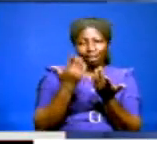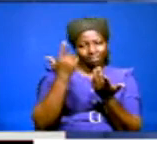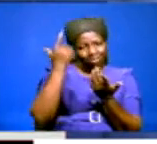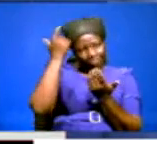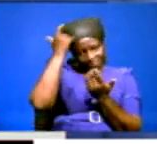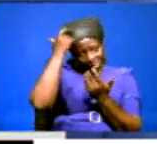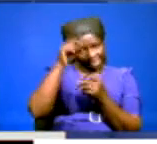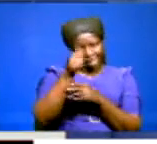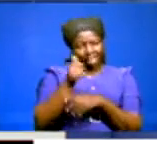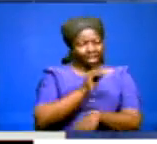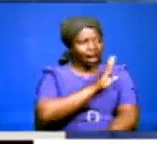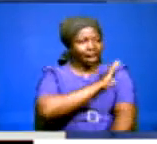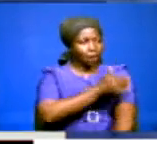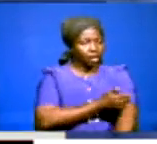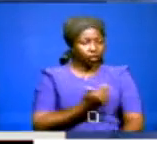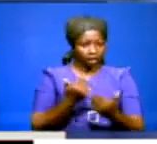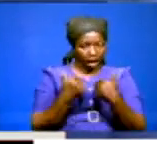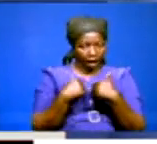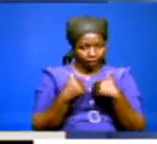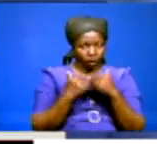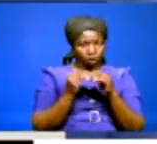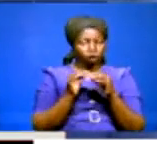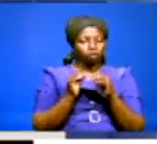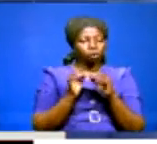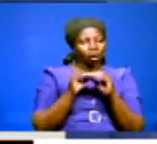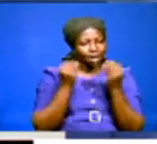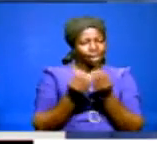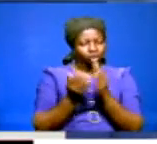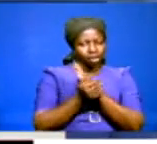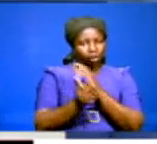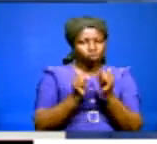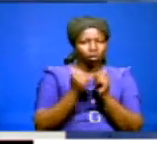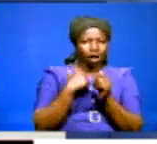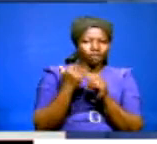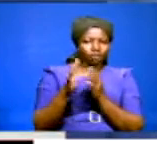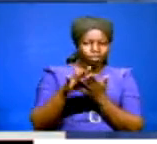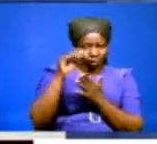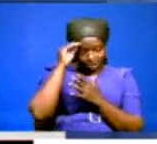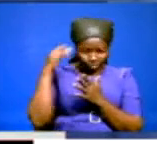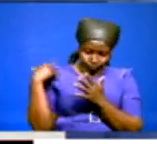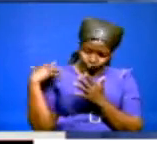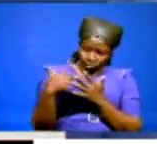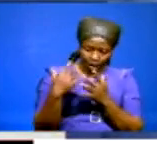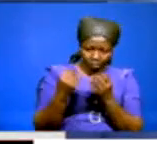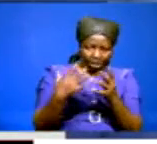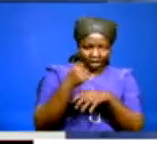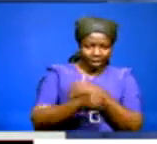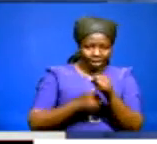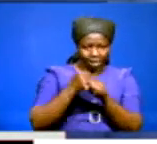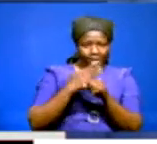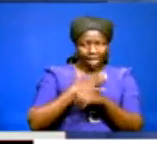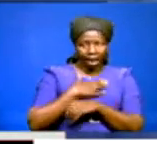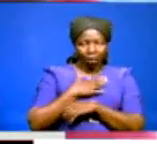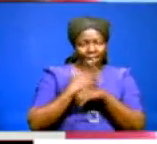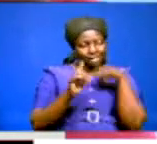that we have, our organizational skills which we have learned over many years, our discipline,